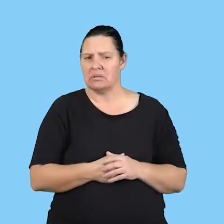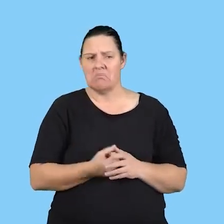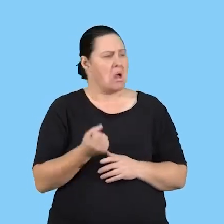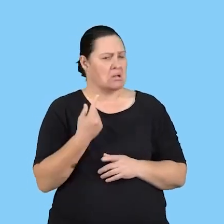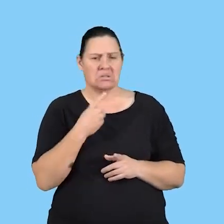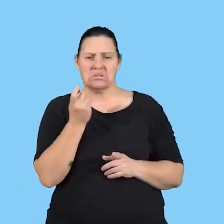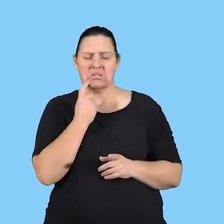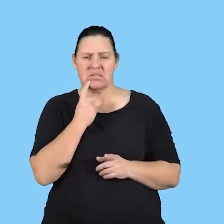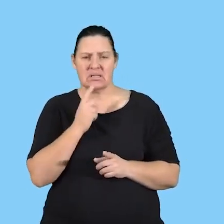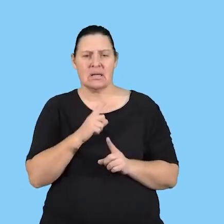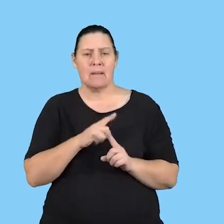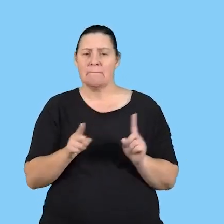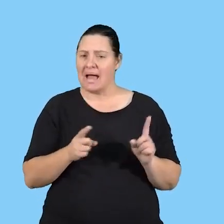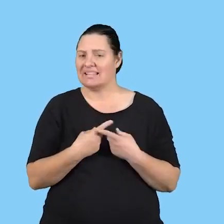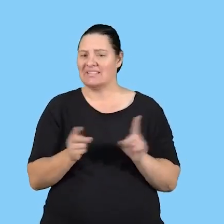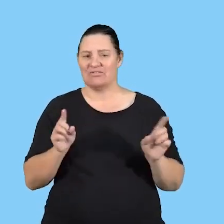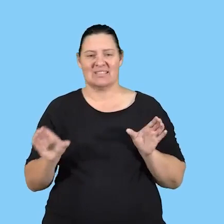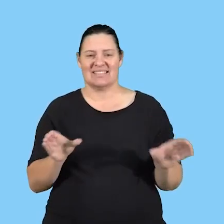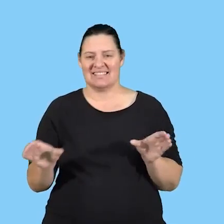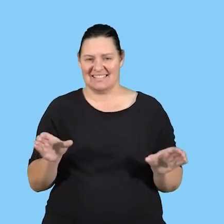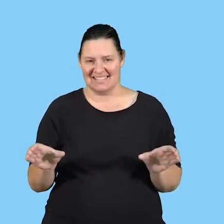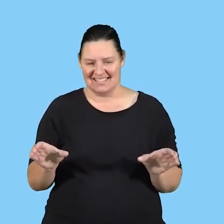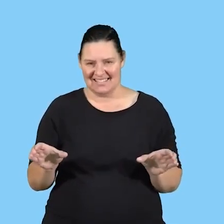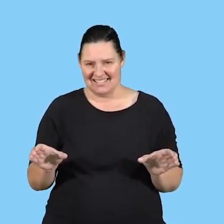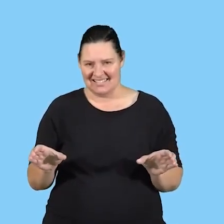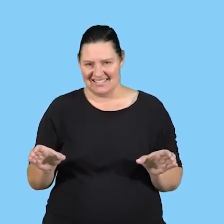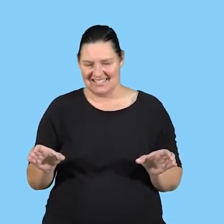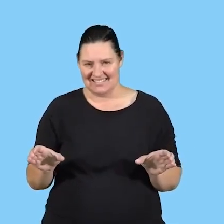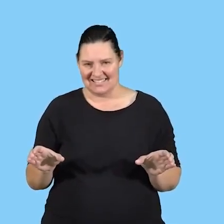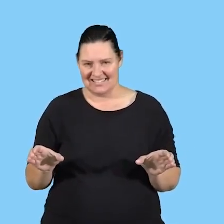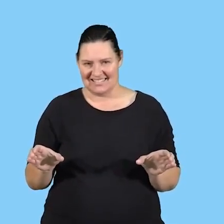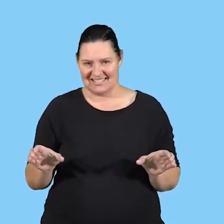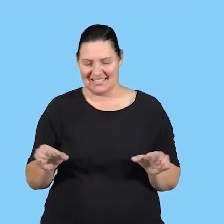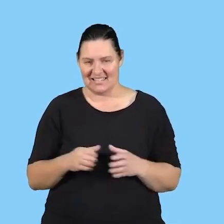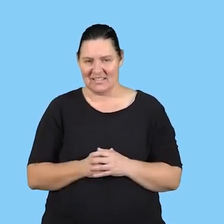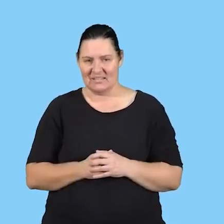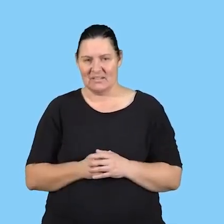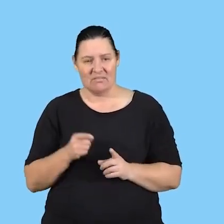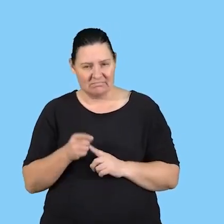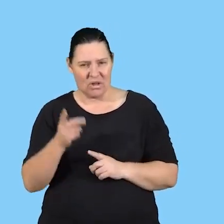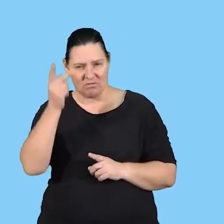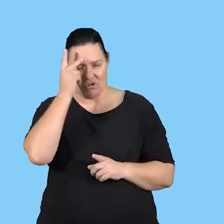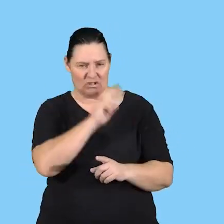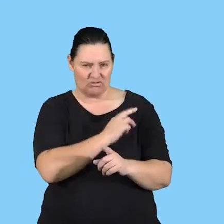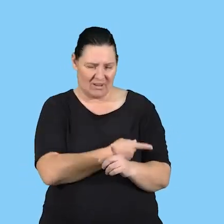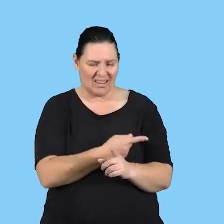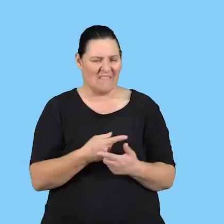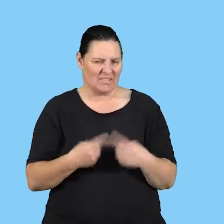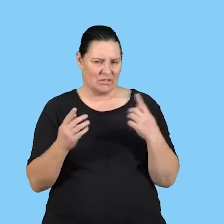easy to understand, but actually there's a difference when we come to this particular knowledge strand.